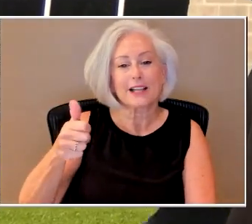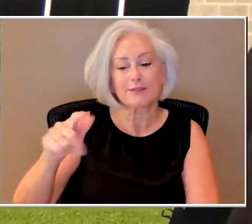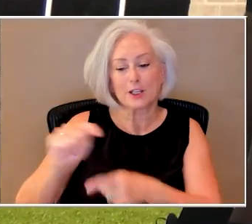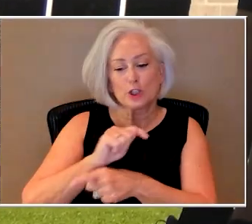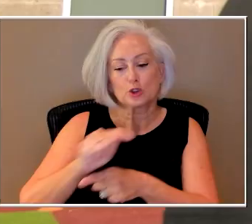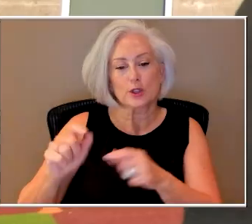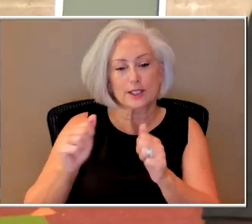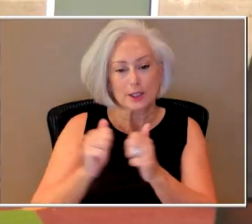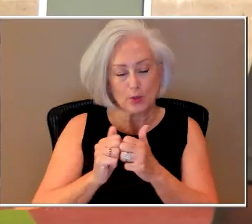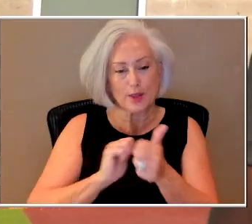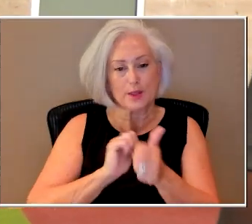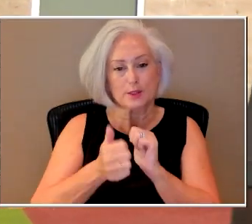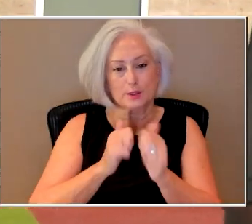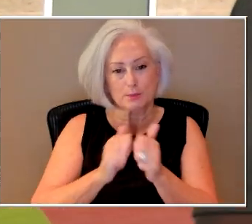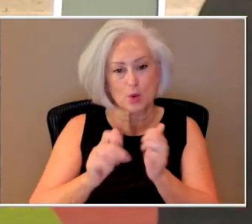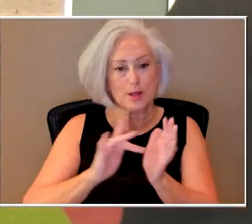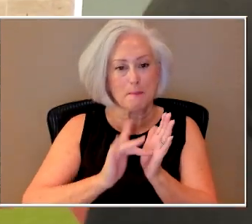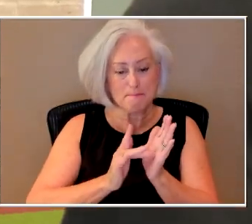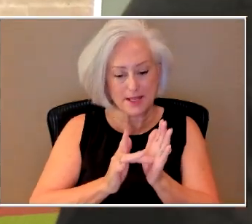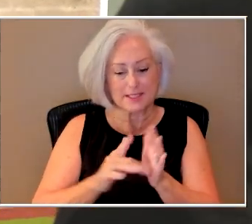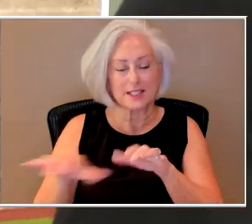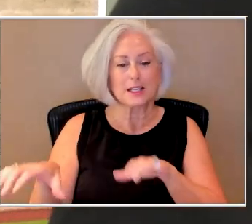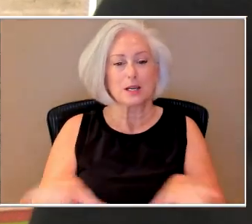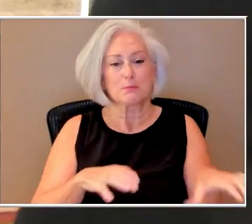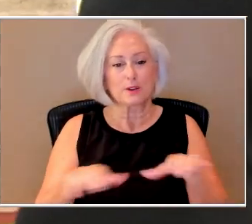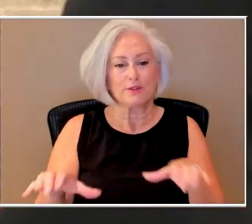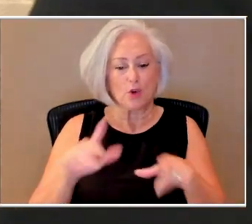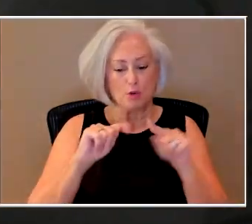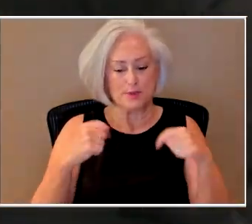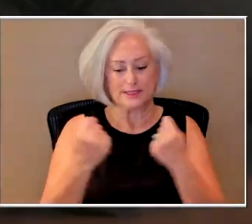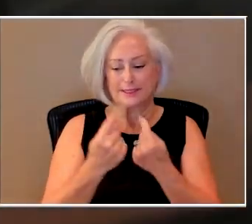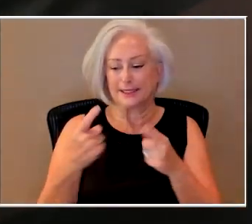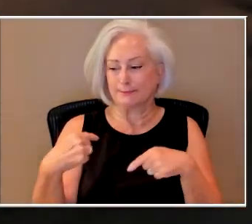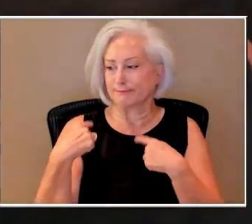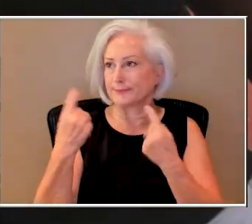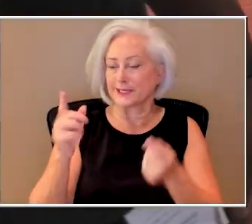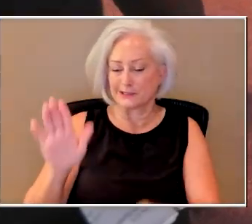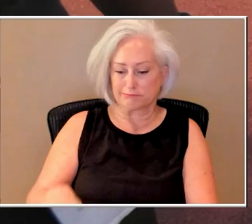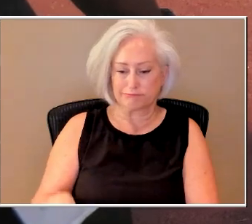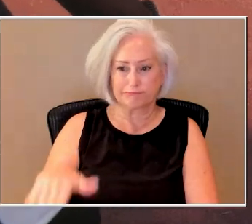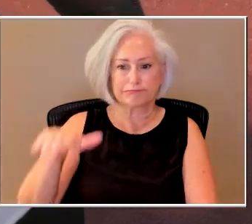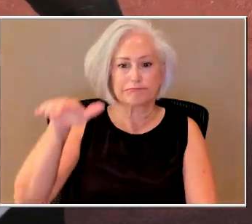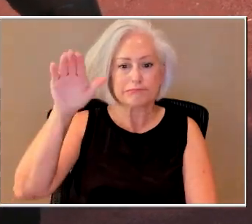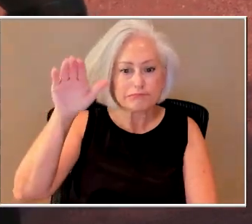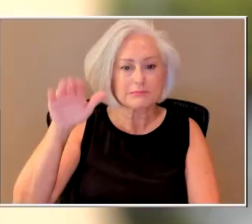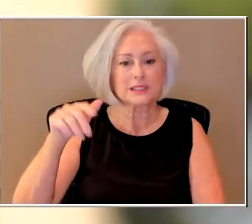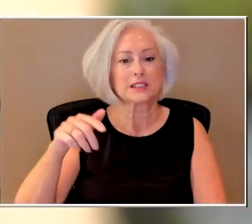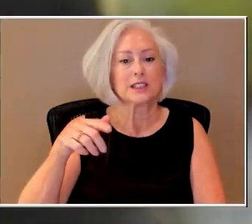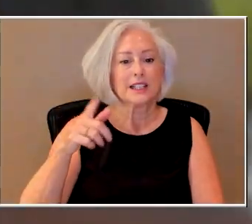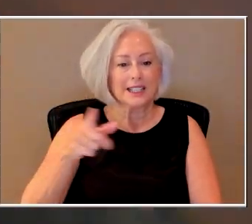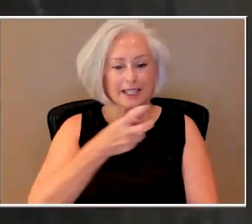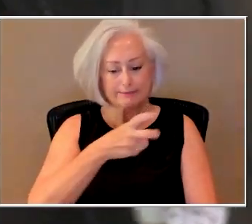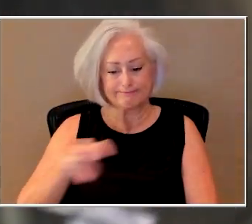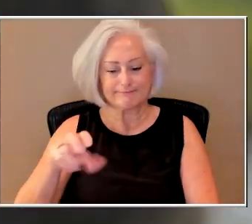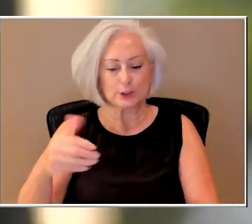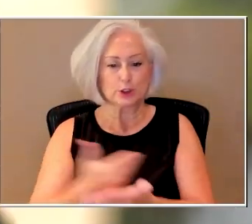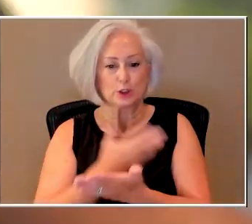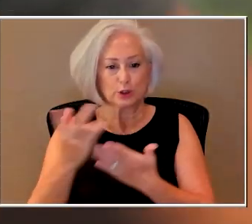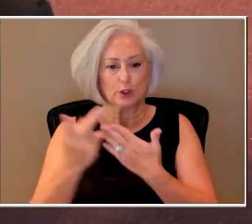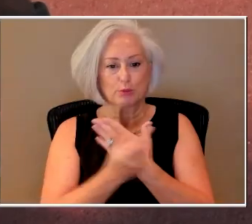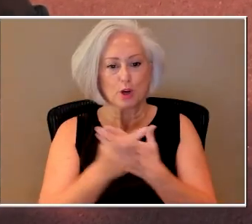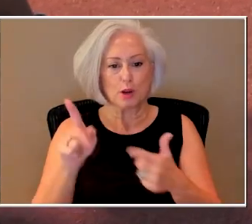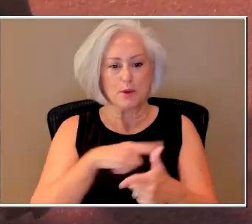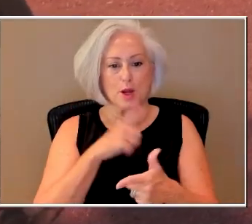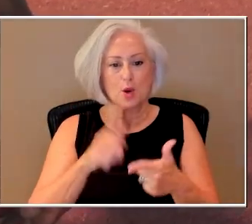and performance team since he was little We can sleep in this position because we're linemen. and transitioned into the new program when the health system took